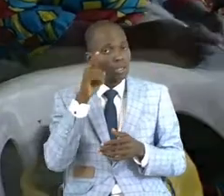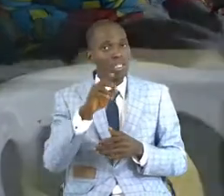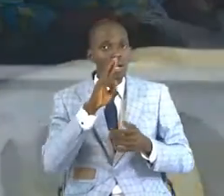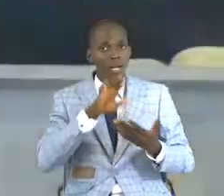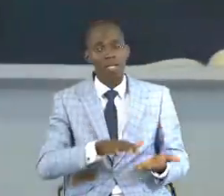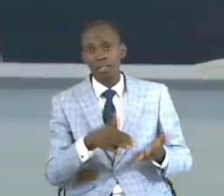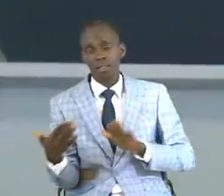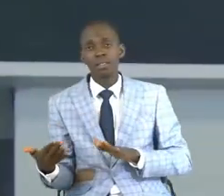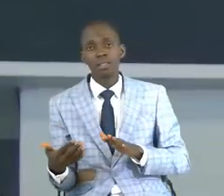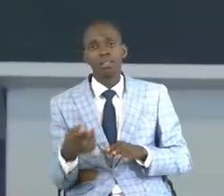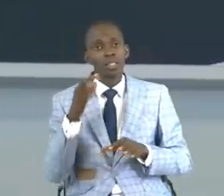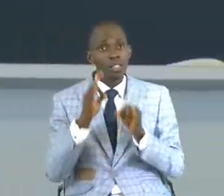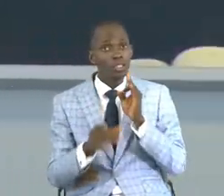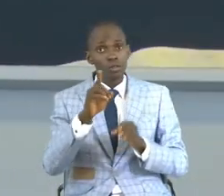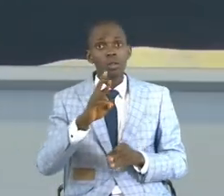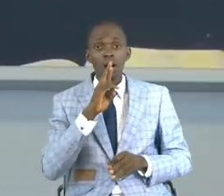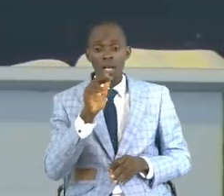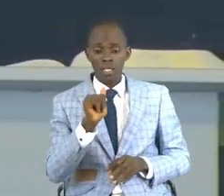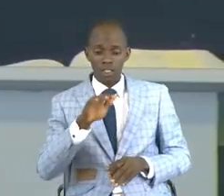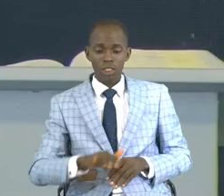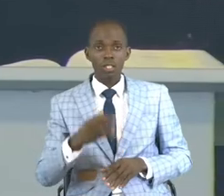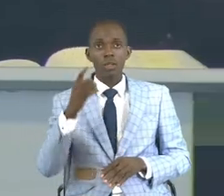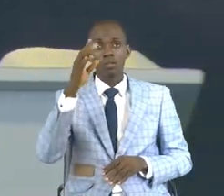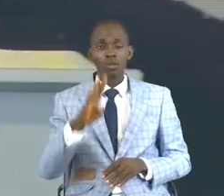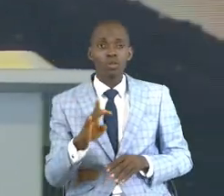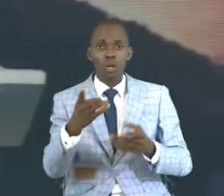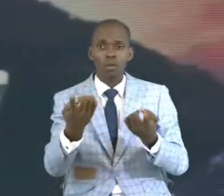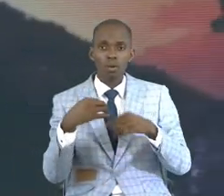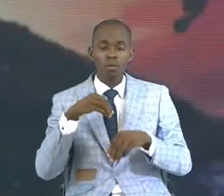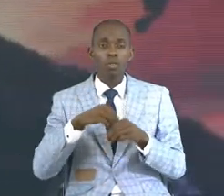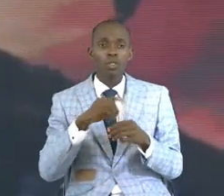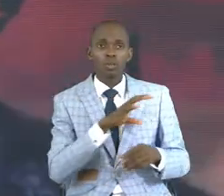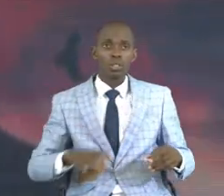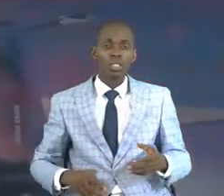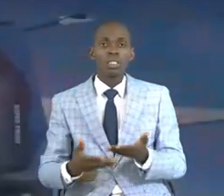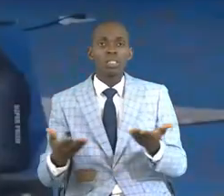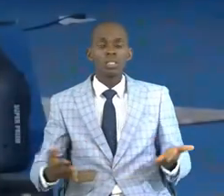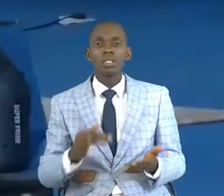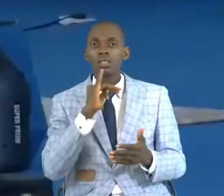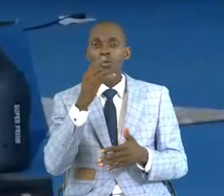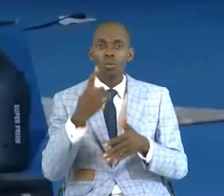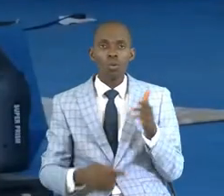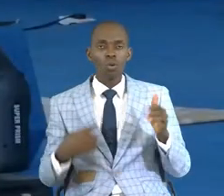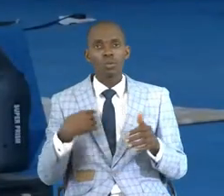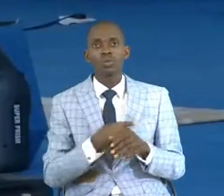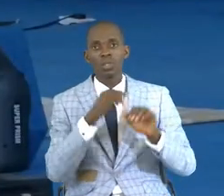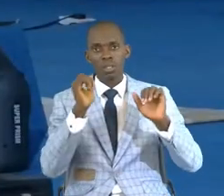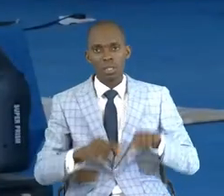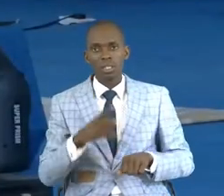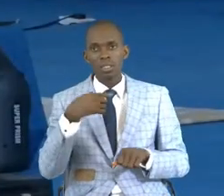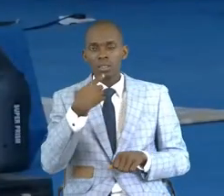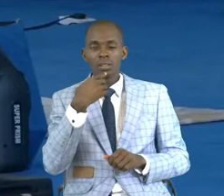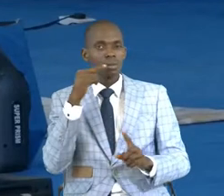child of God, if you have come into Christ, here is what we can say